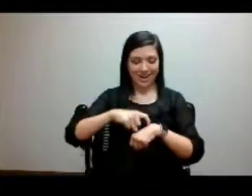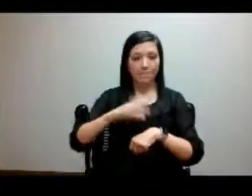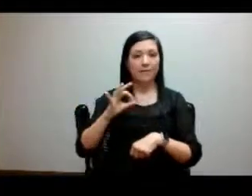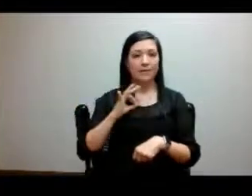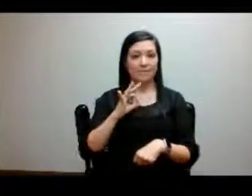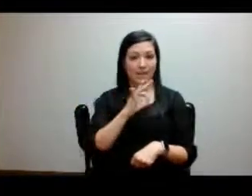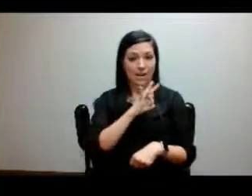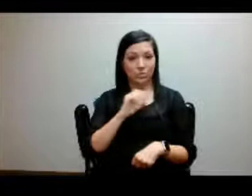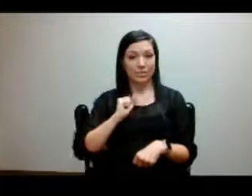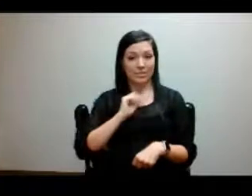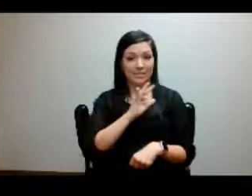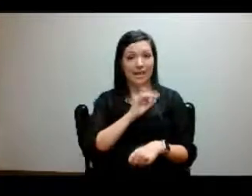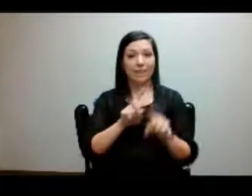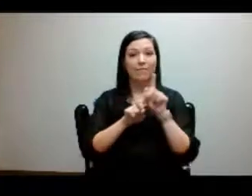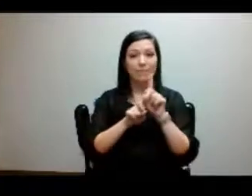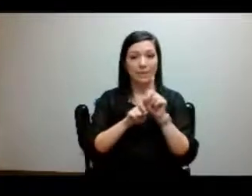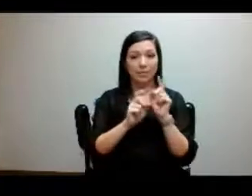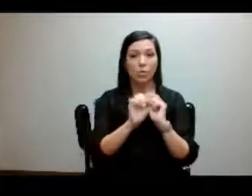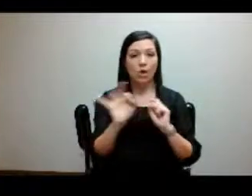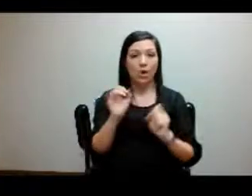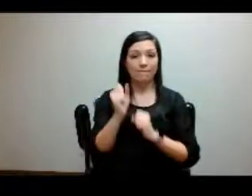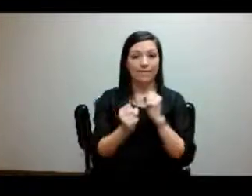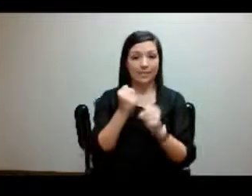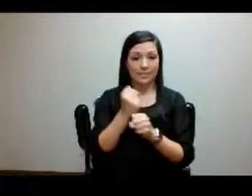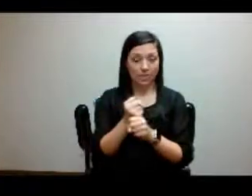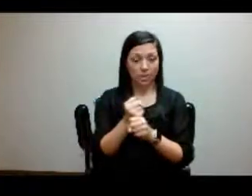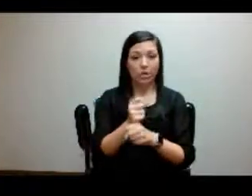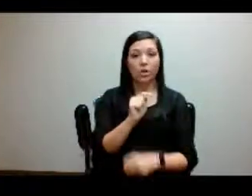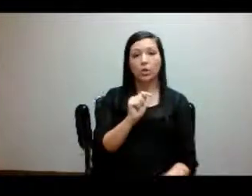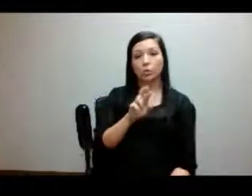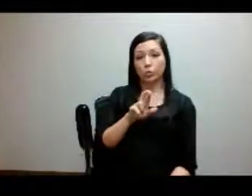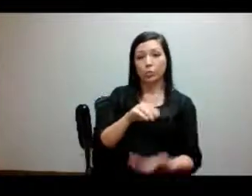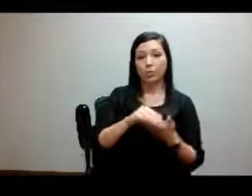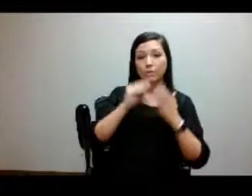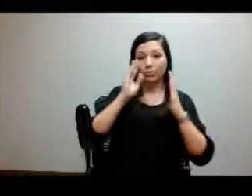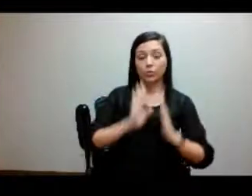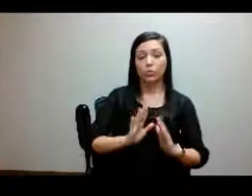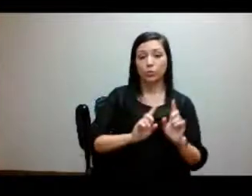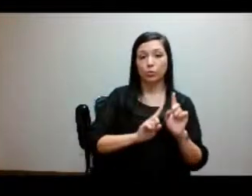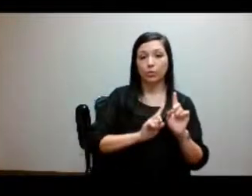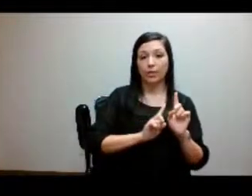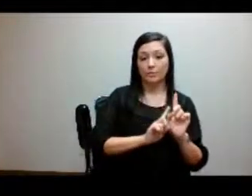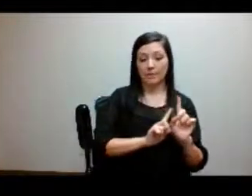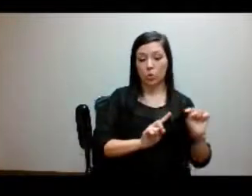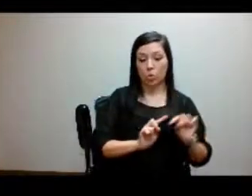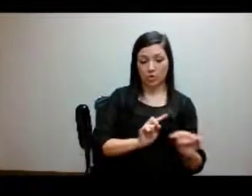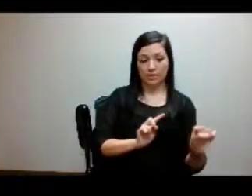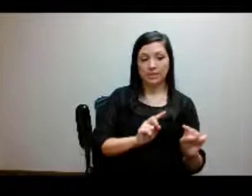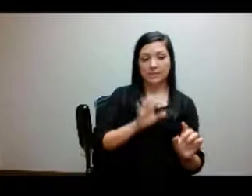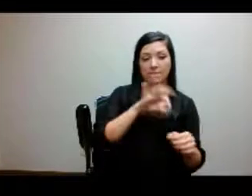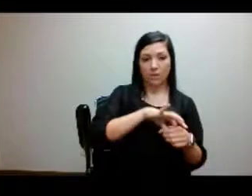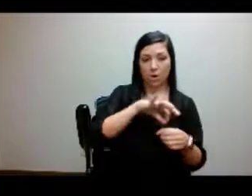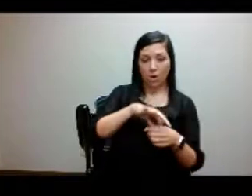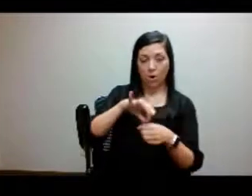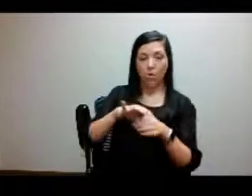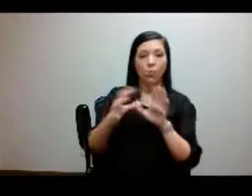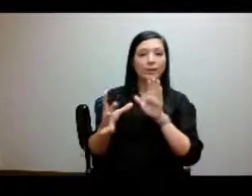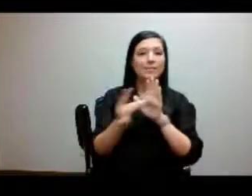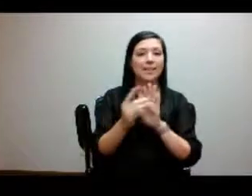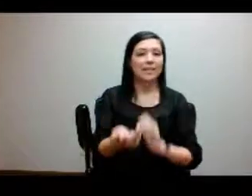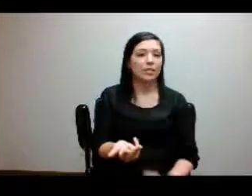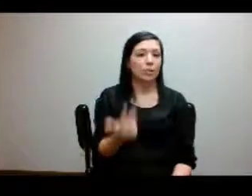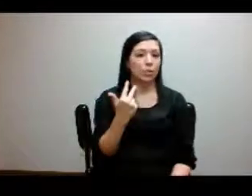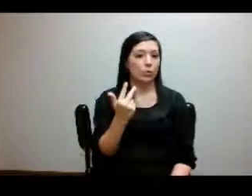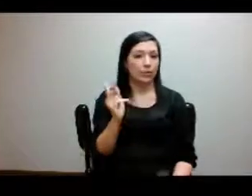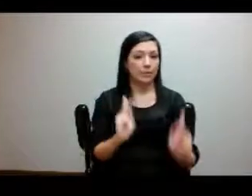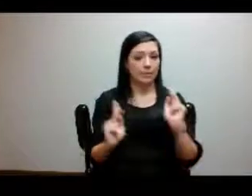Faculty and Staff Mentor of the Year Awards. Our Trinity River student mentees have placed their votes and have selected three